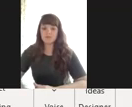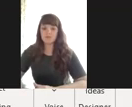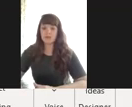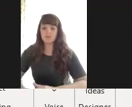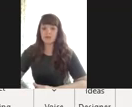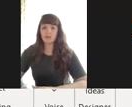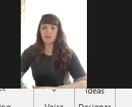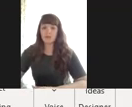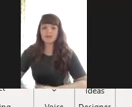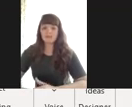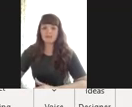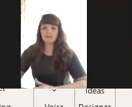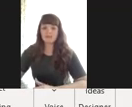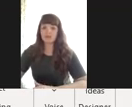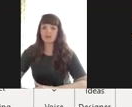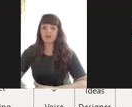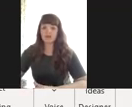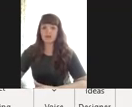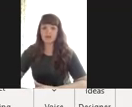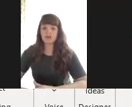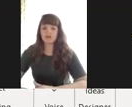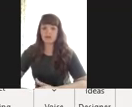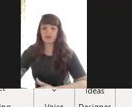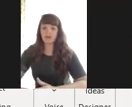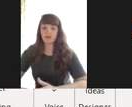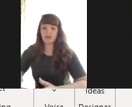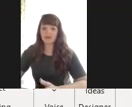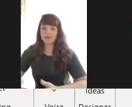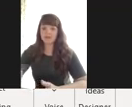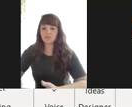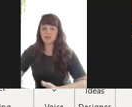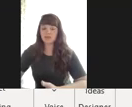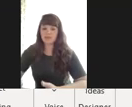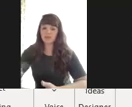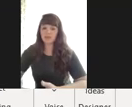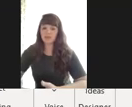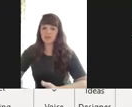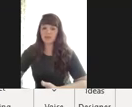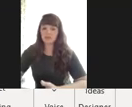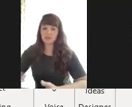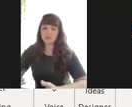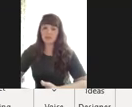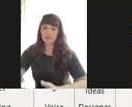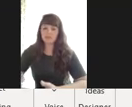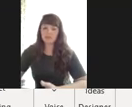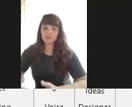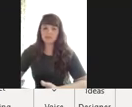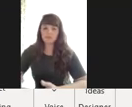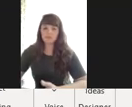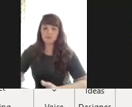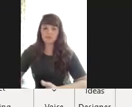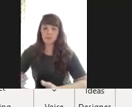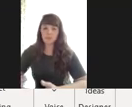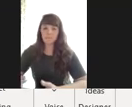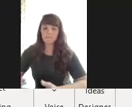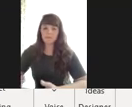to even die. But God demonstrates his own love toward us in that while we were yet sinners, Christ died for us.